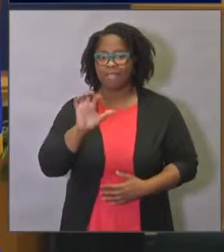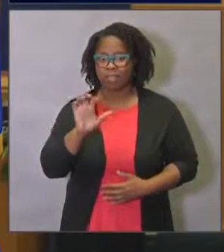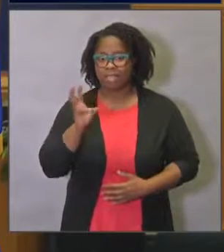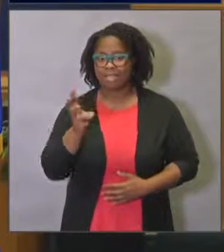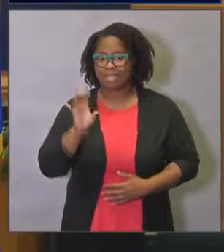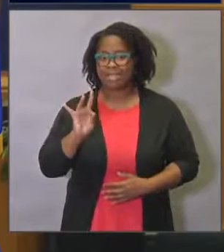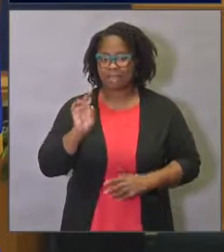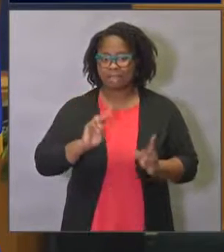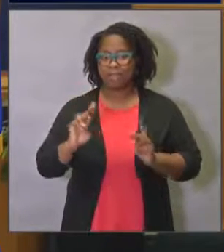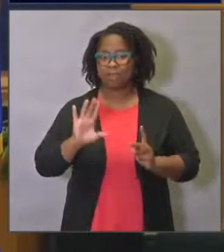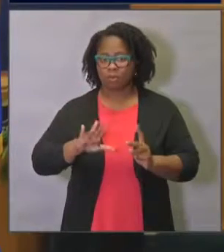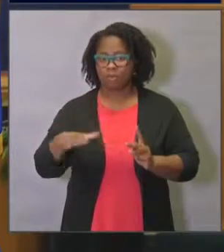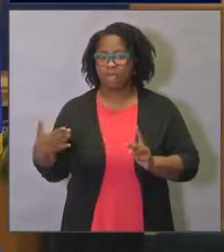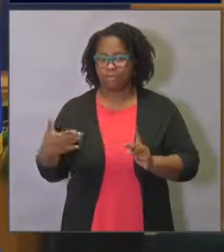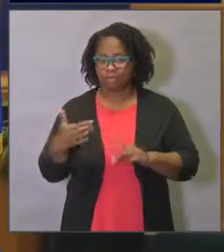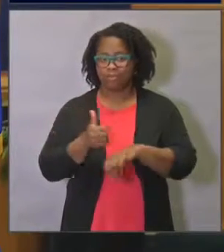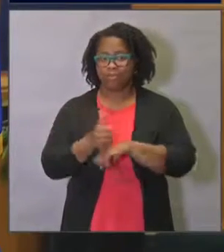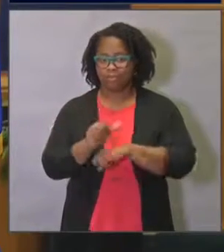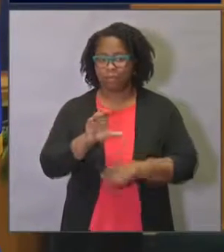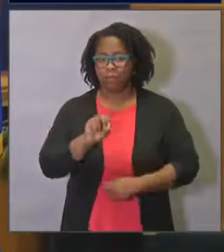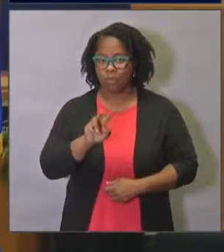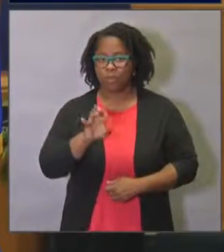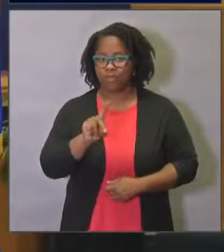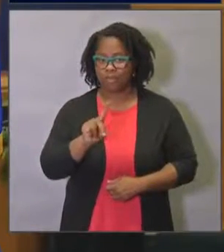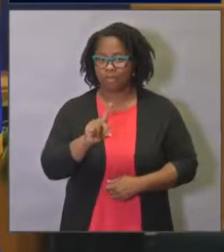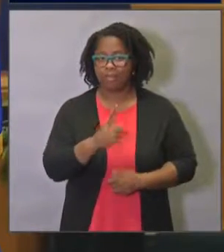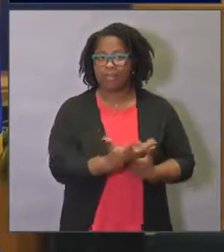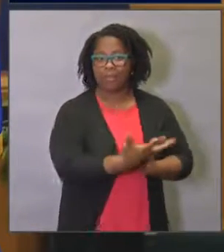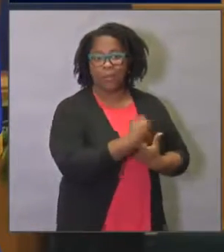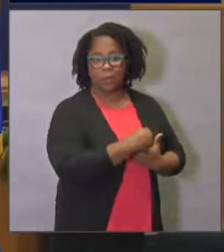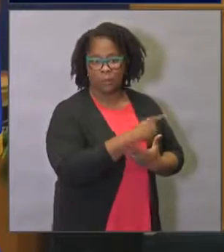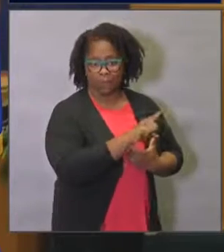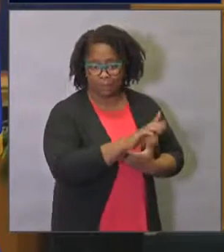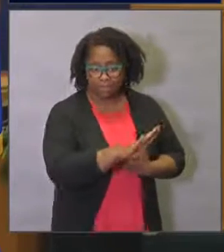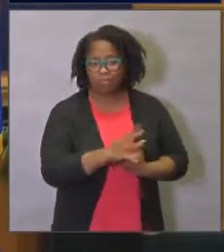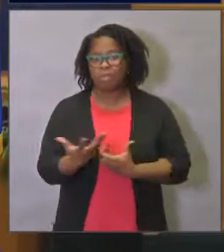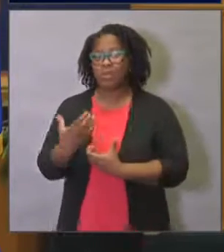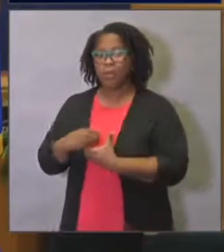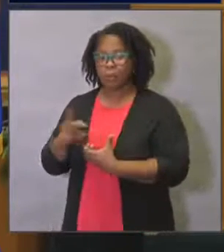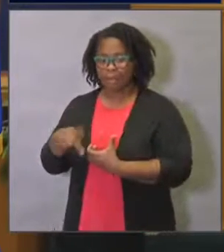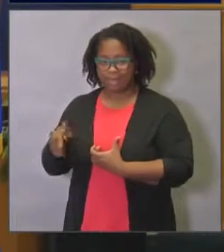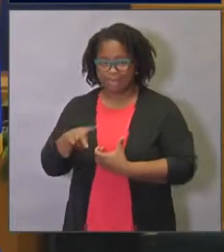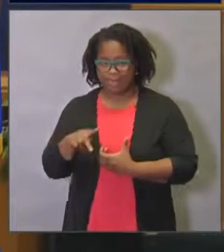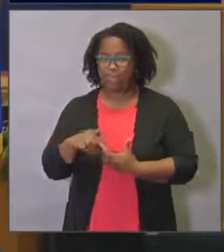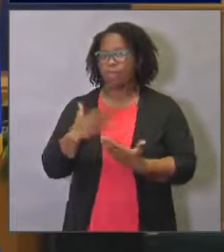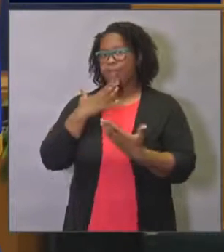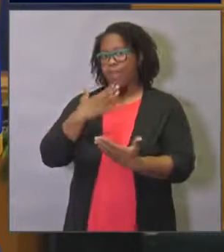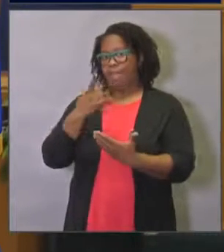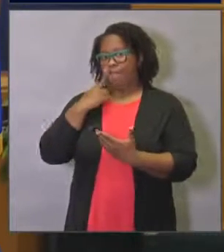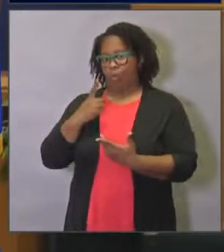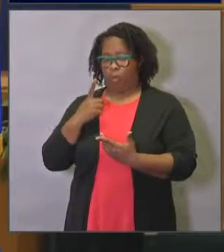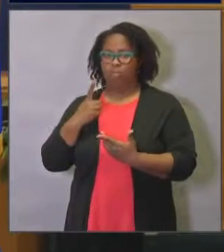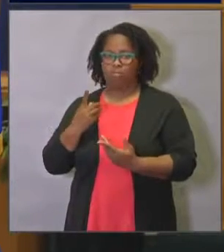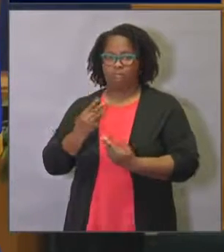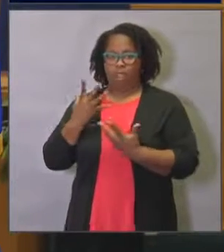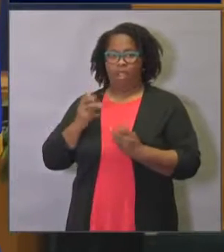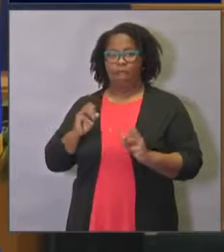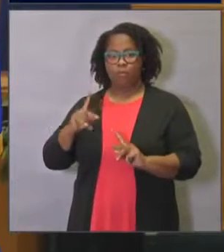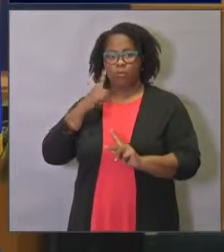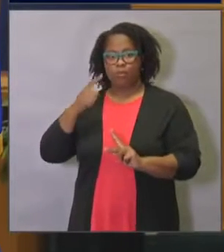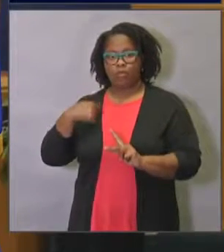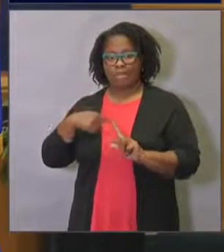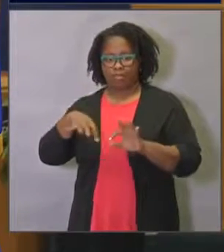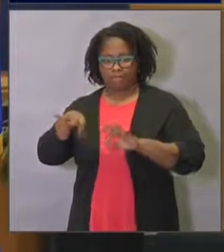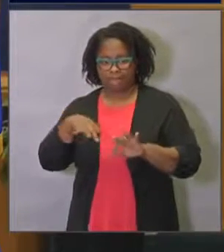8,568, including both Long Beach and Pasadena. So thanks for giving me the opportunity to clarify.